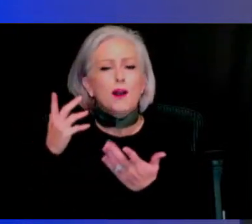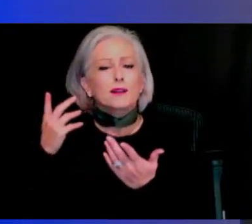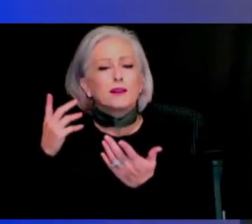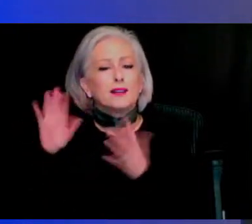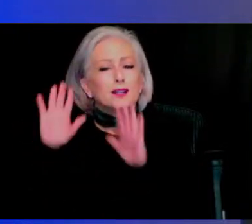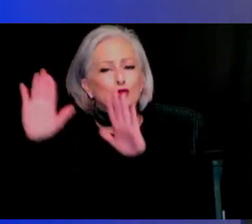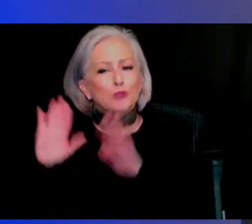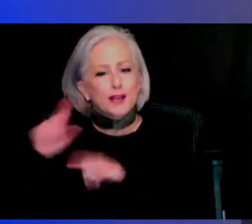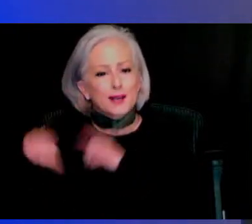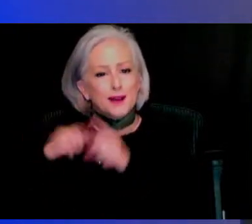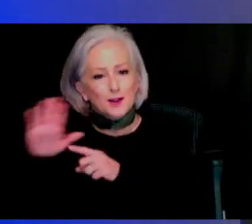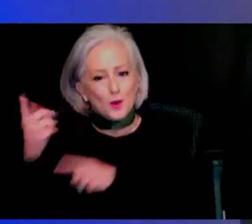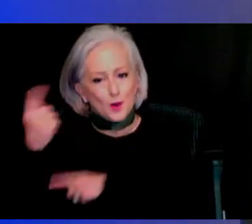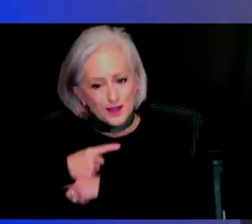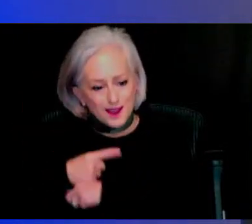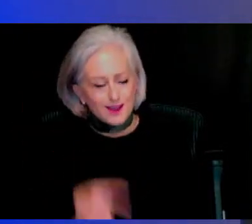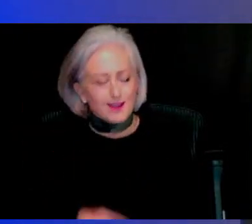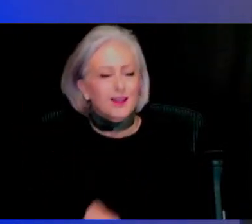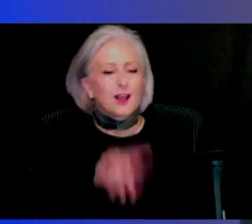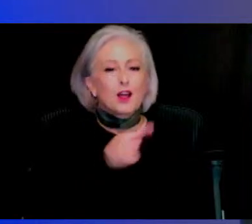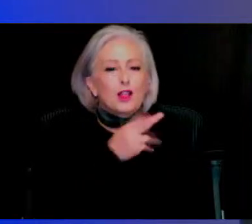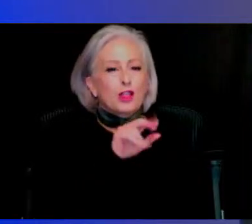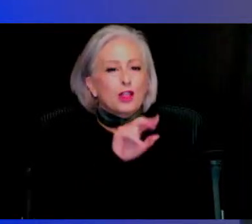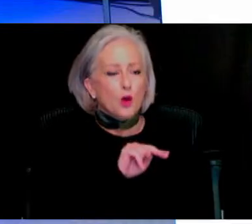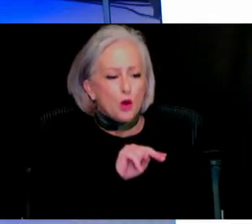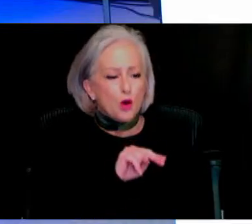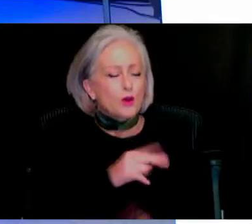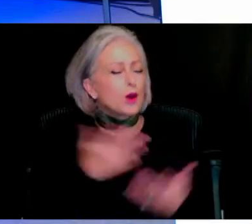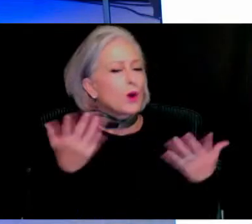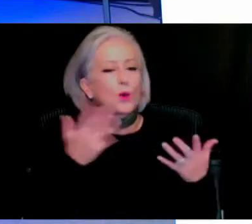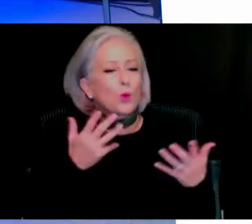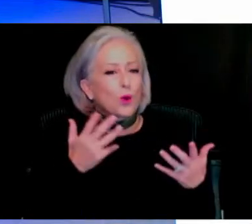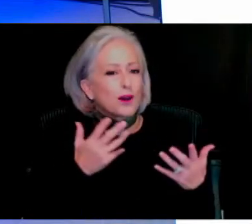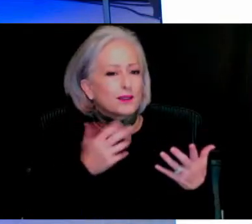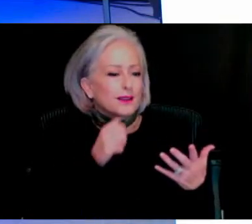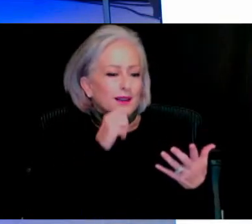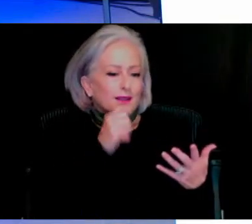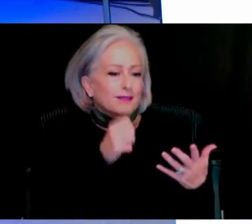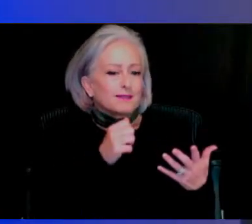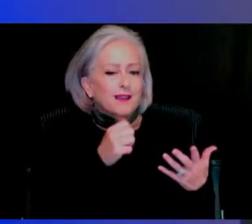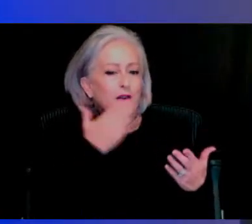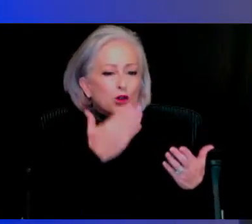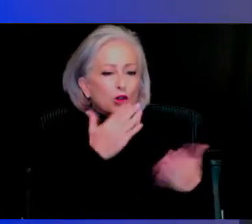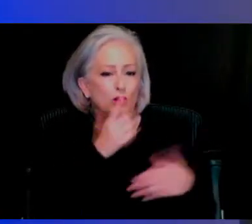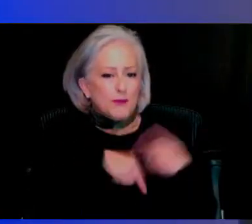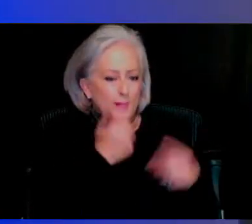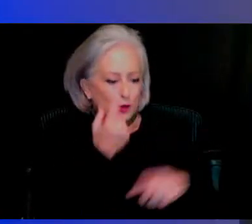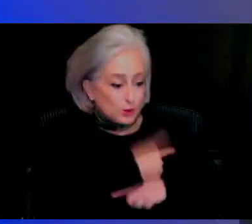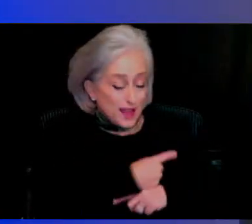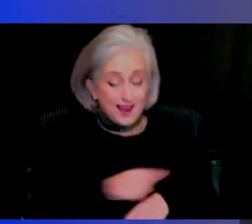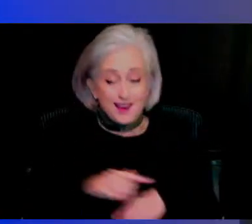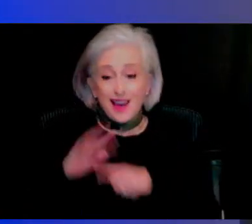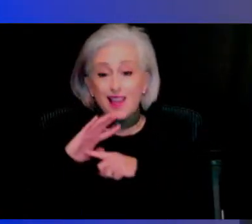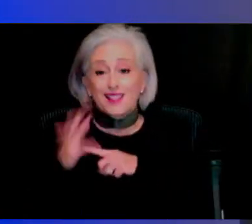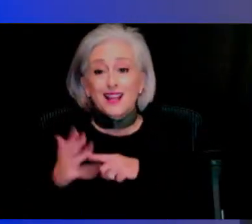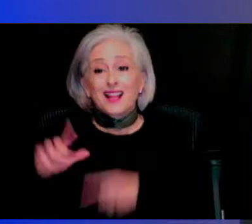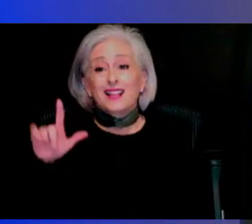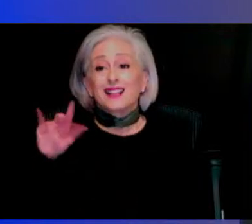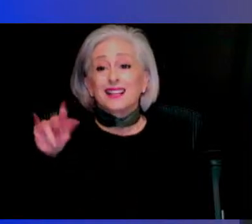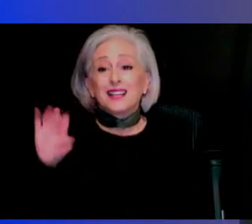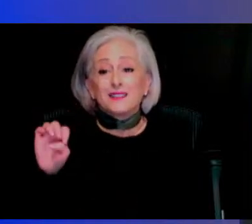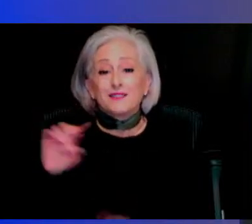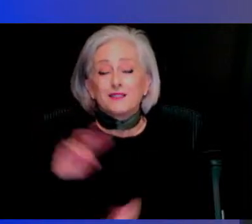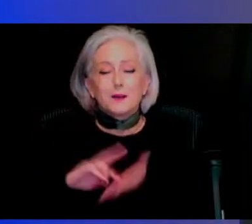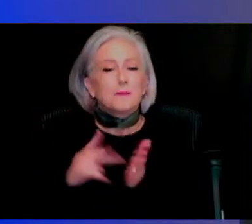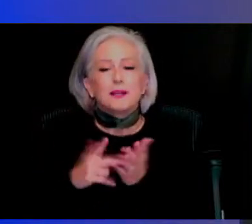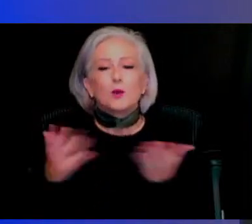what you hope for tomorrow. Roses, thorns, and leaves. Yep. I love that. Yeah, so something as simple as sitting down with your family and